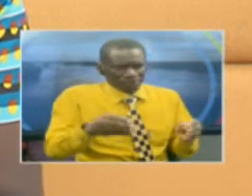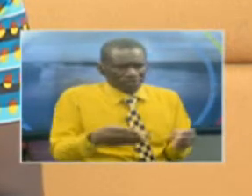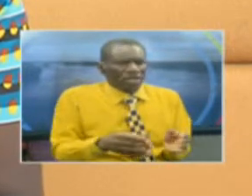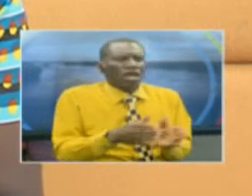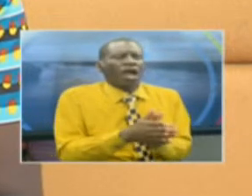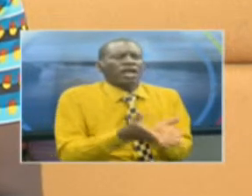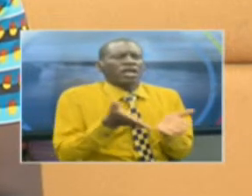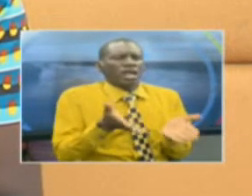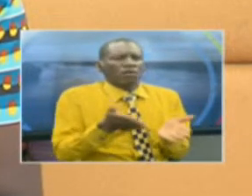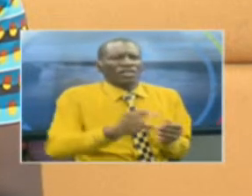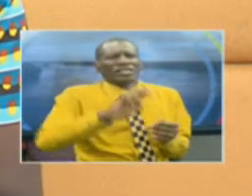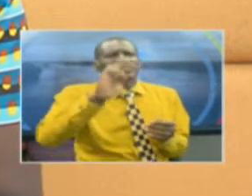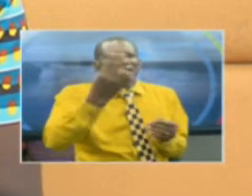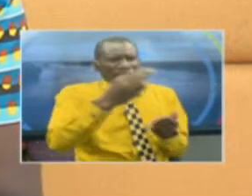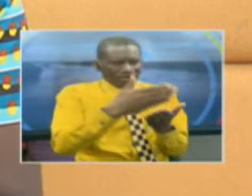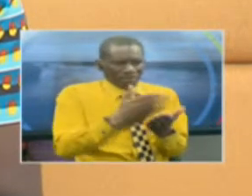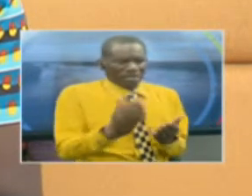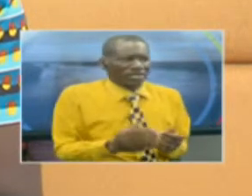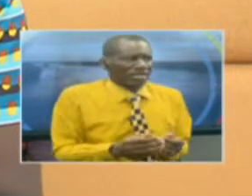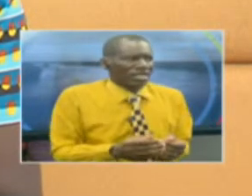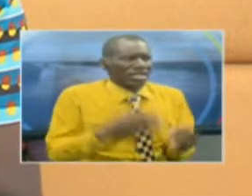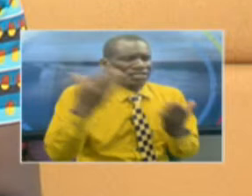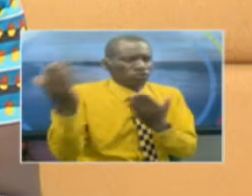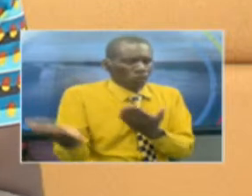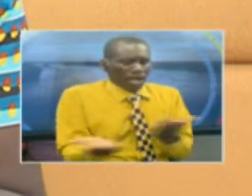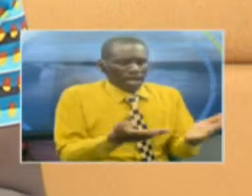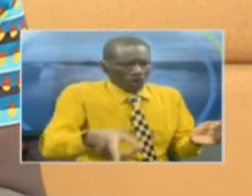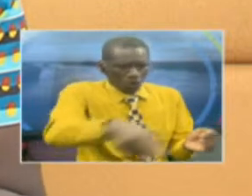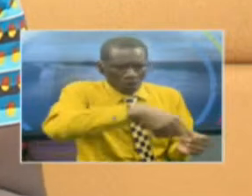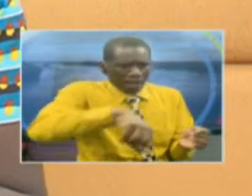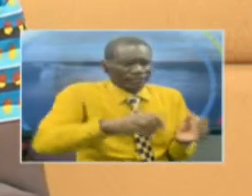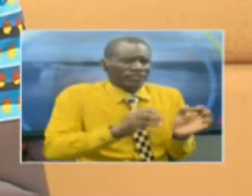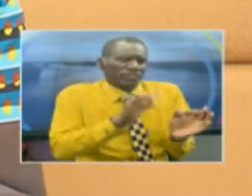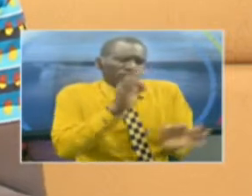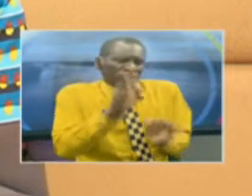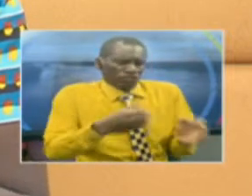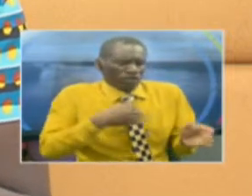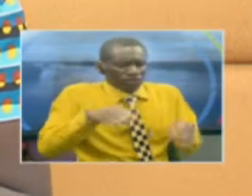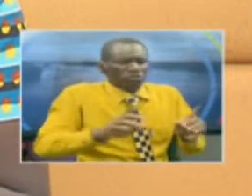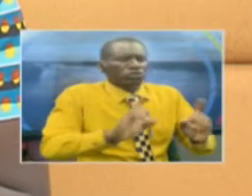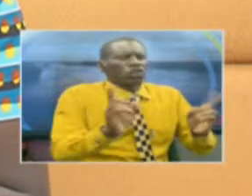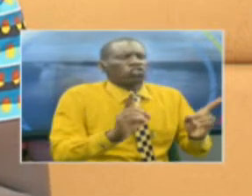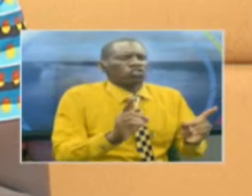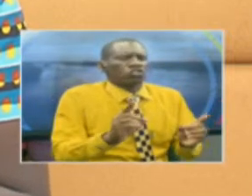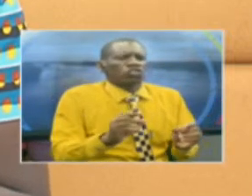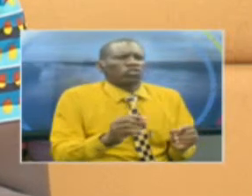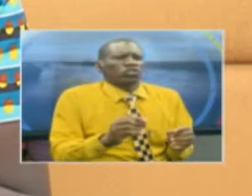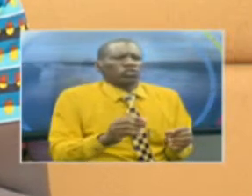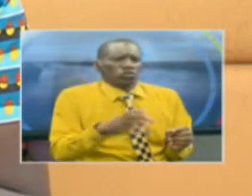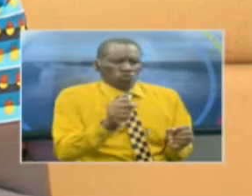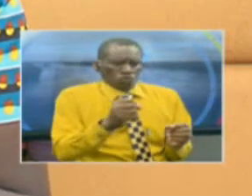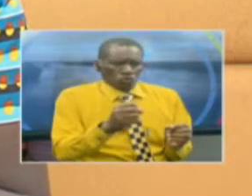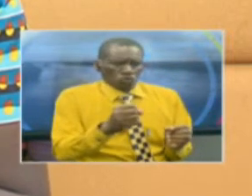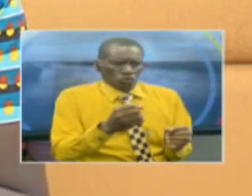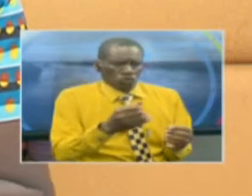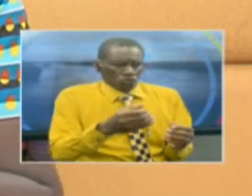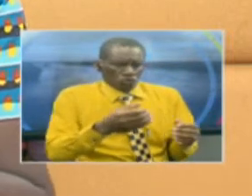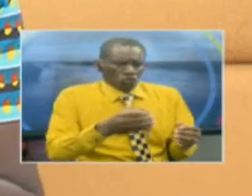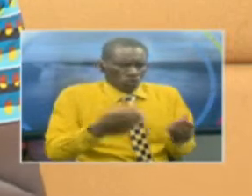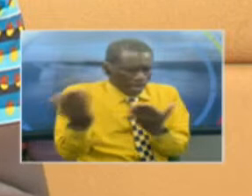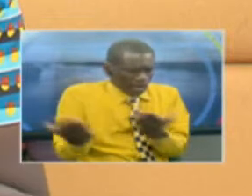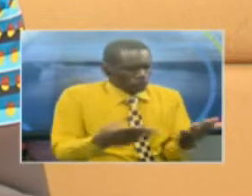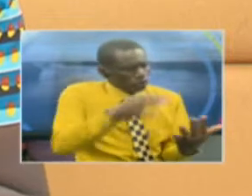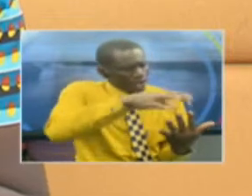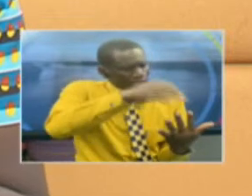And the second part is to allow us, whether in disability or not, but more in disability, to identify the